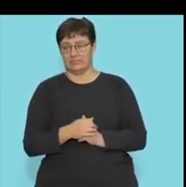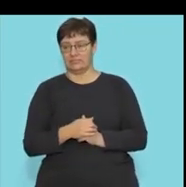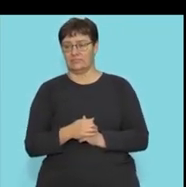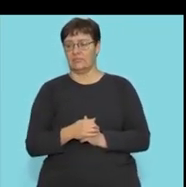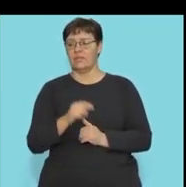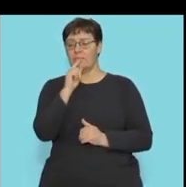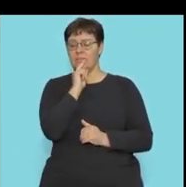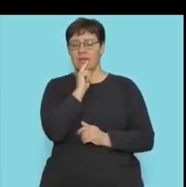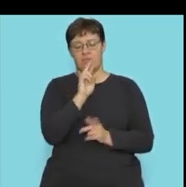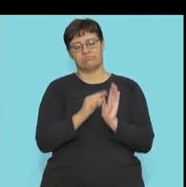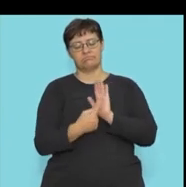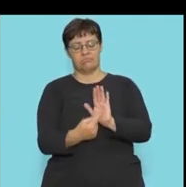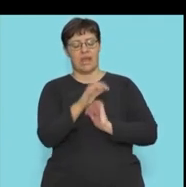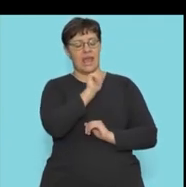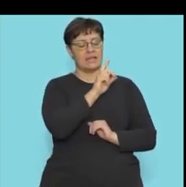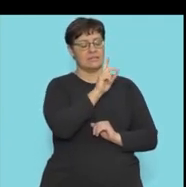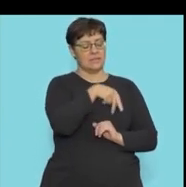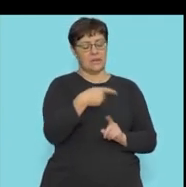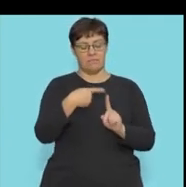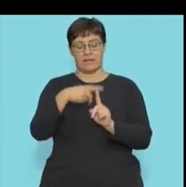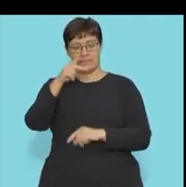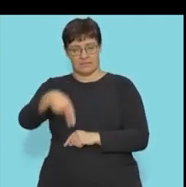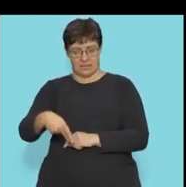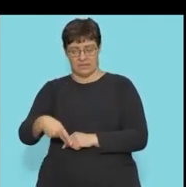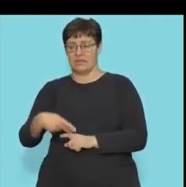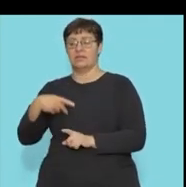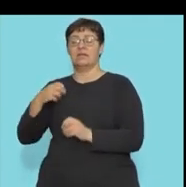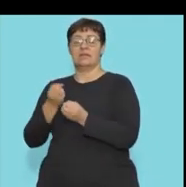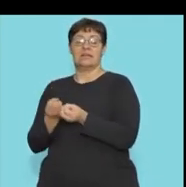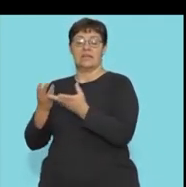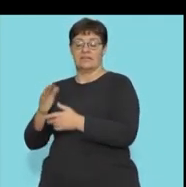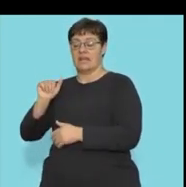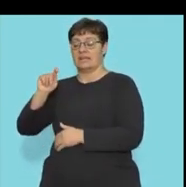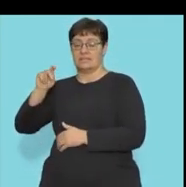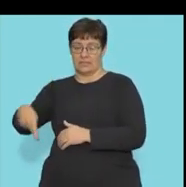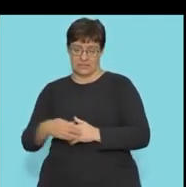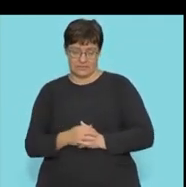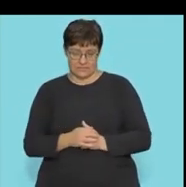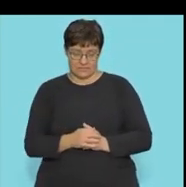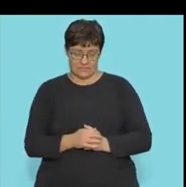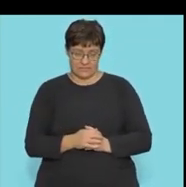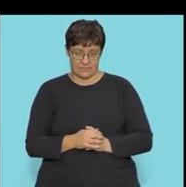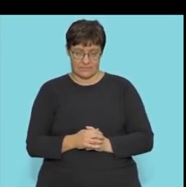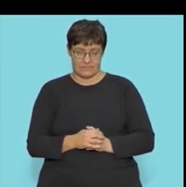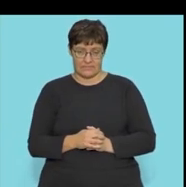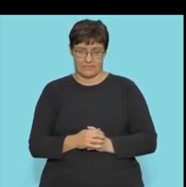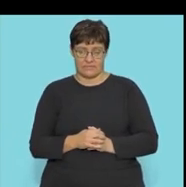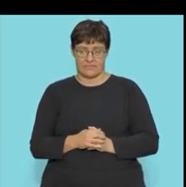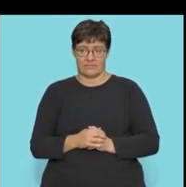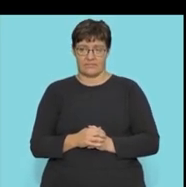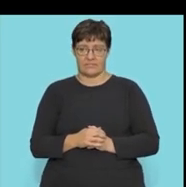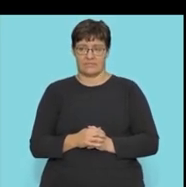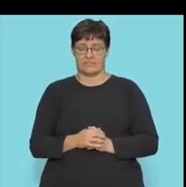that reaction can be simply illustrated where ADP plus a phosphate gives you this energy-rich molecule